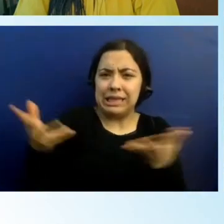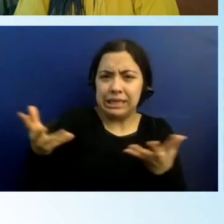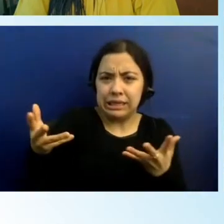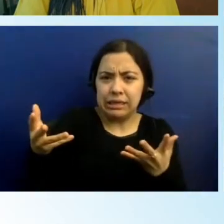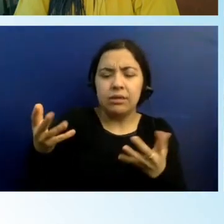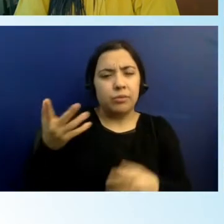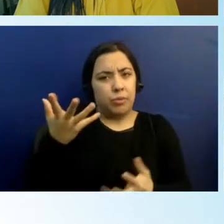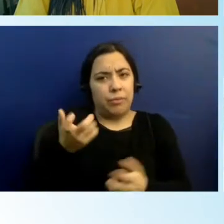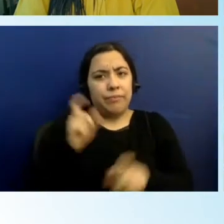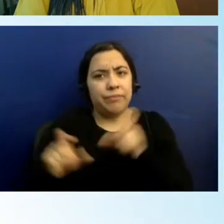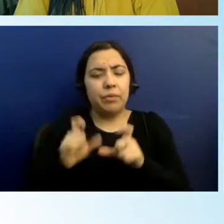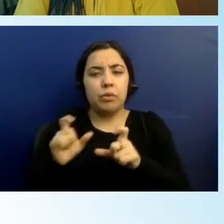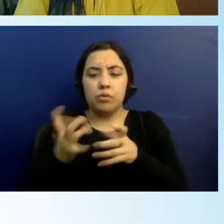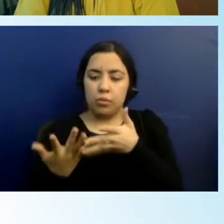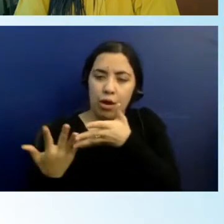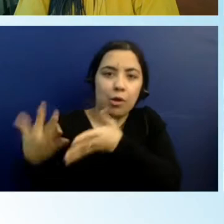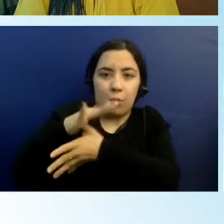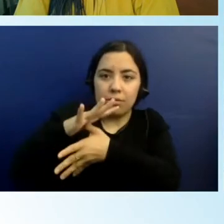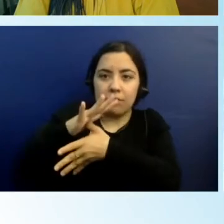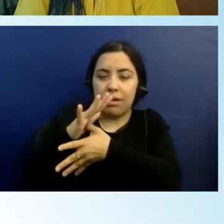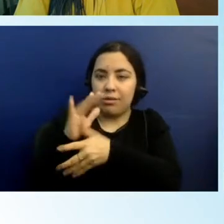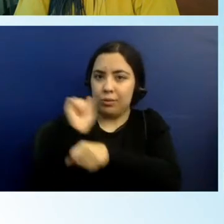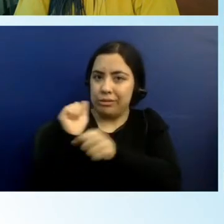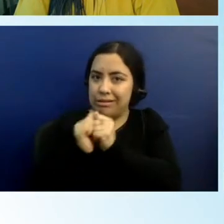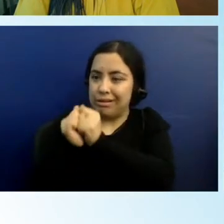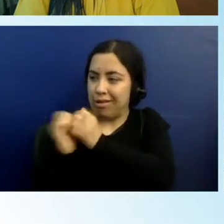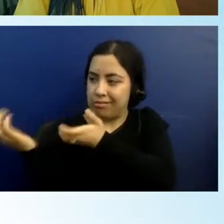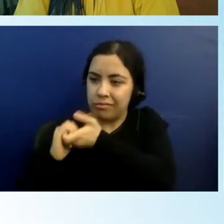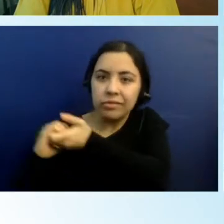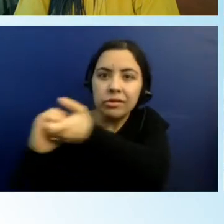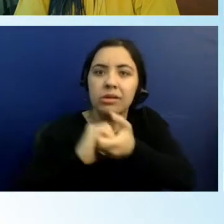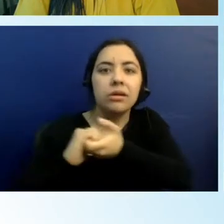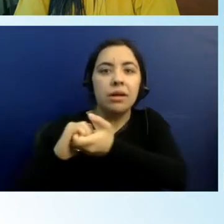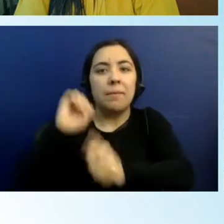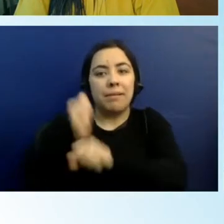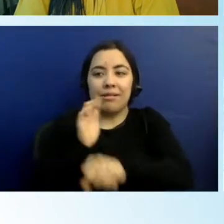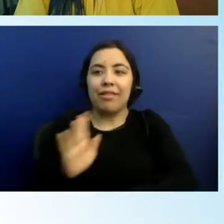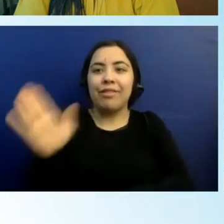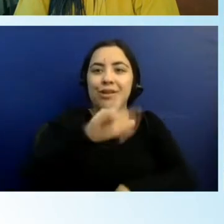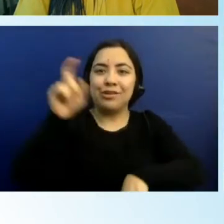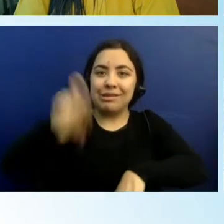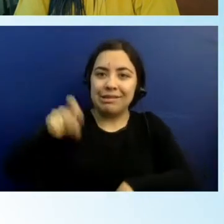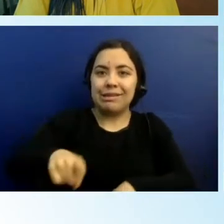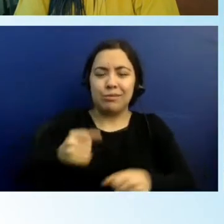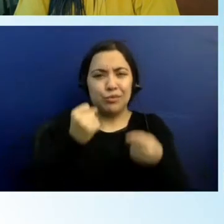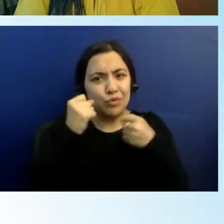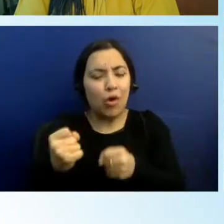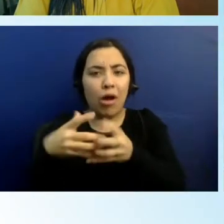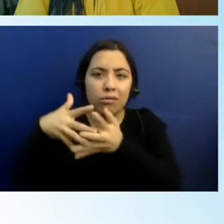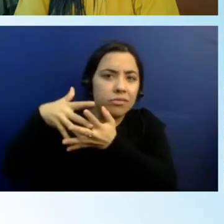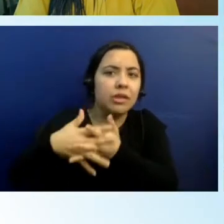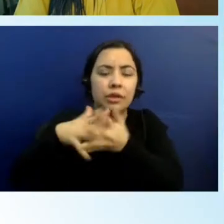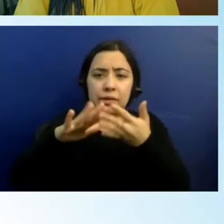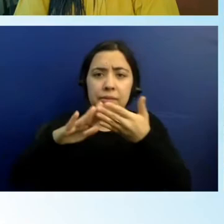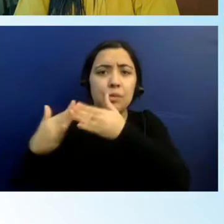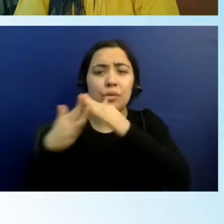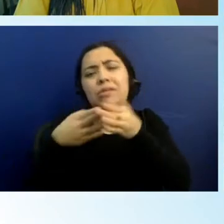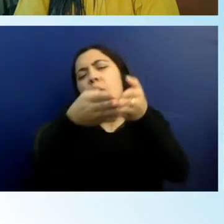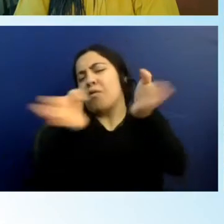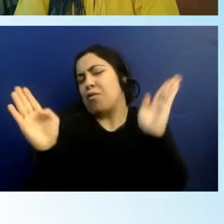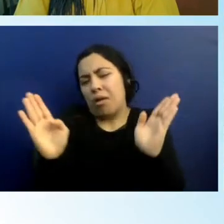prioritizing based on the needs of those institutions that live within them to be stronger communities overall?